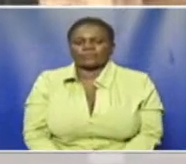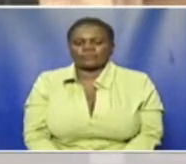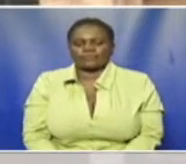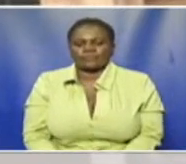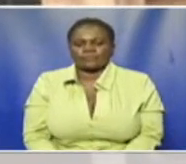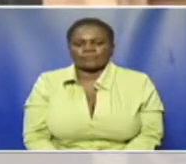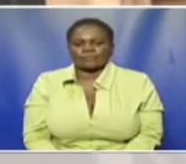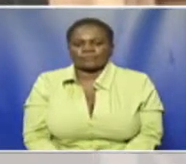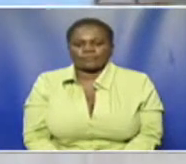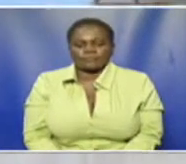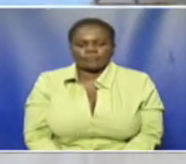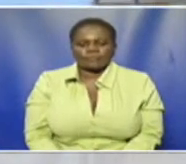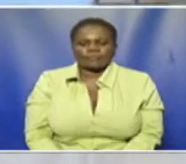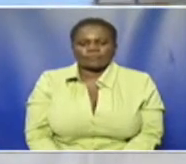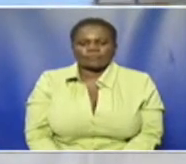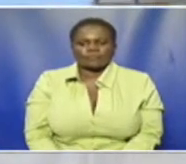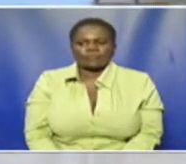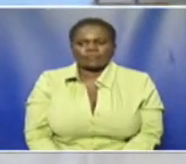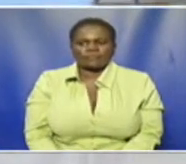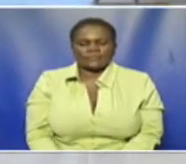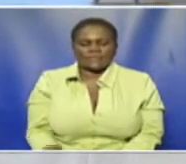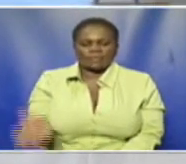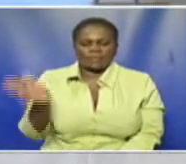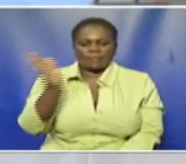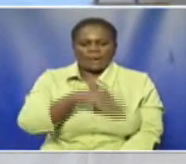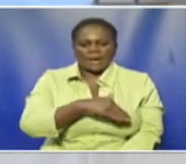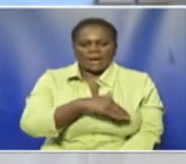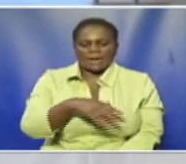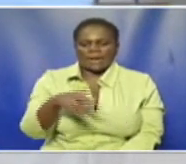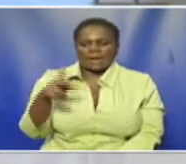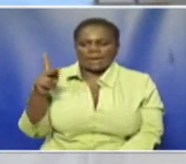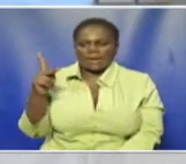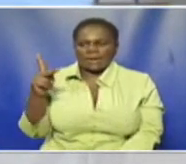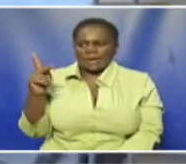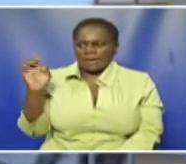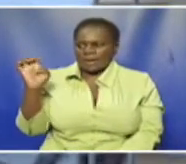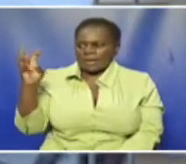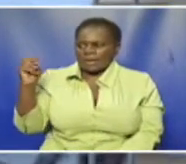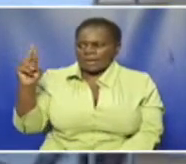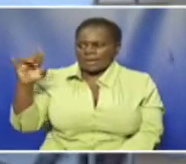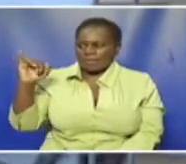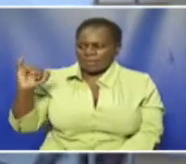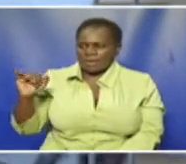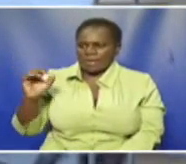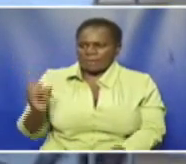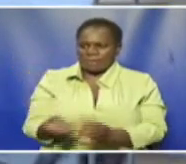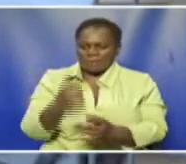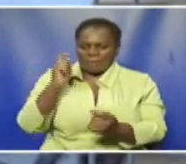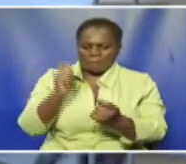KT News. All right, now back to the story about KEMRI launching COVID kits and the calls for testing malaria.